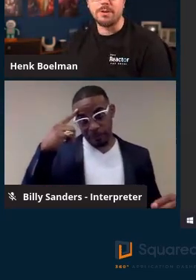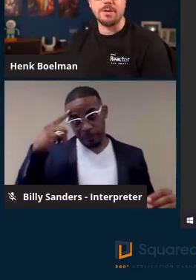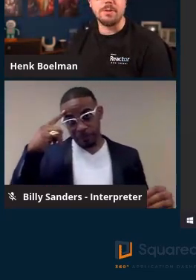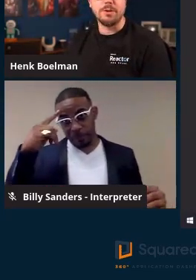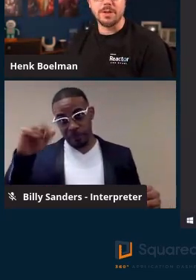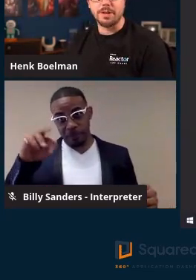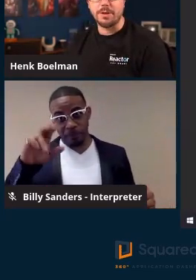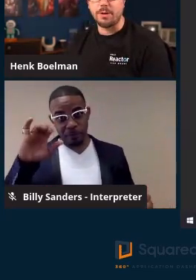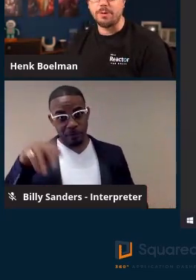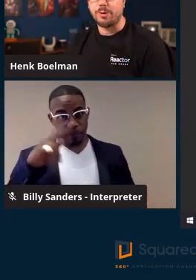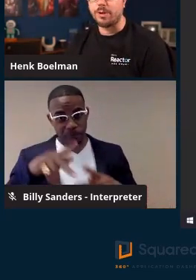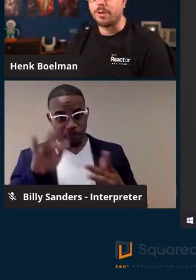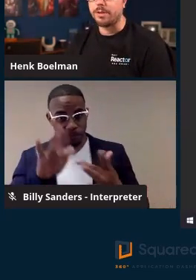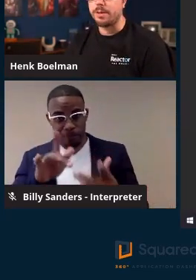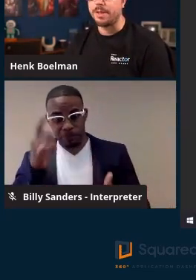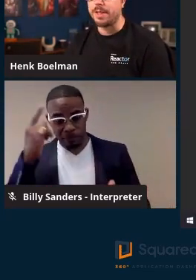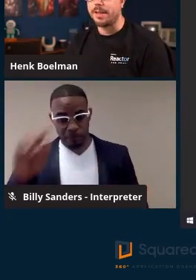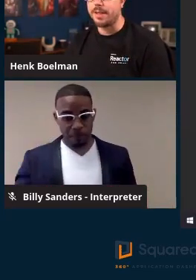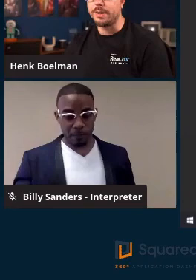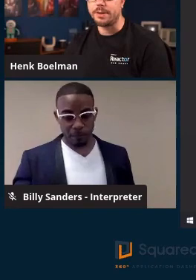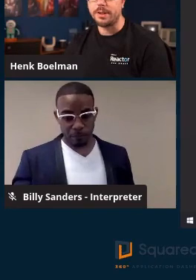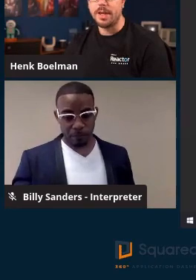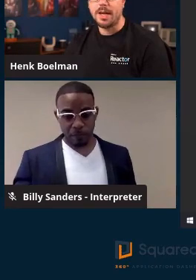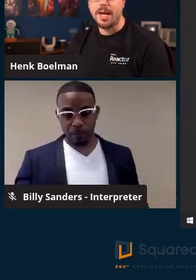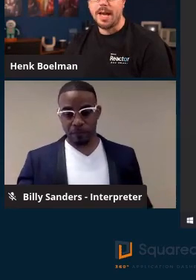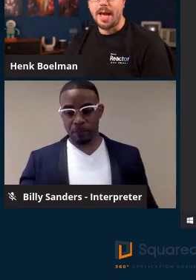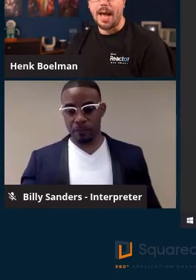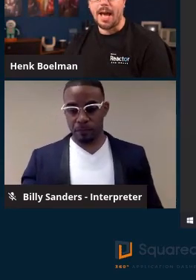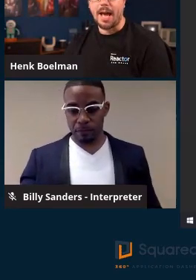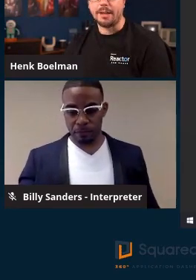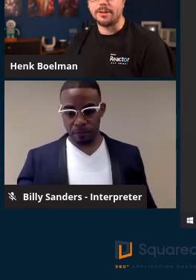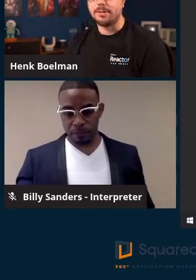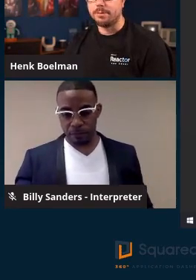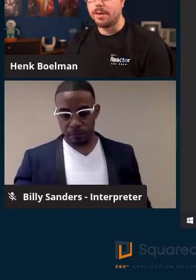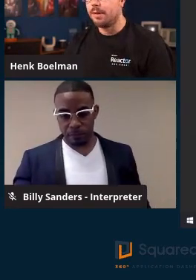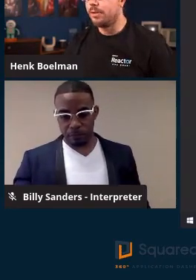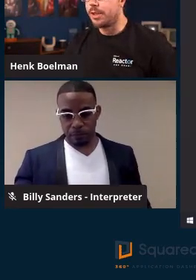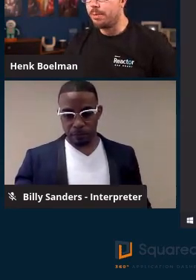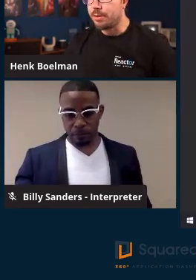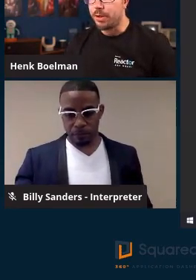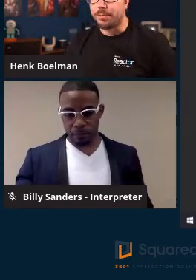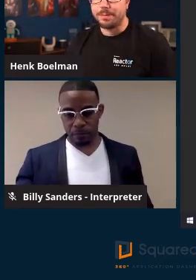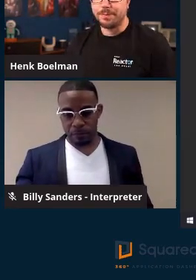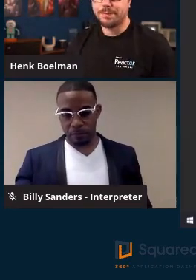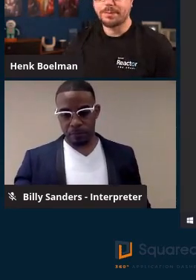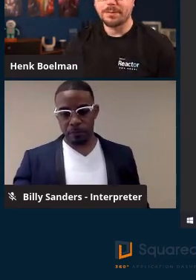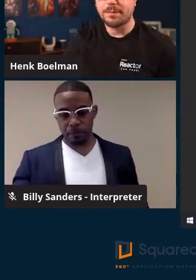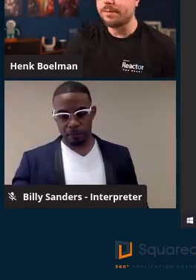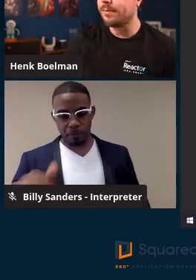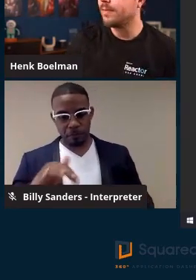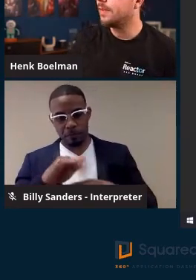is going to contact you for your shipping details, and we'll ship it to you.